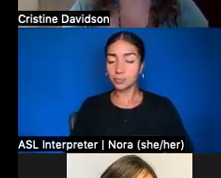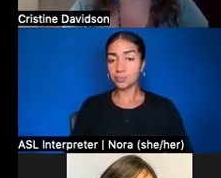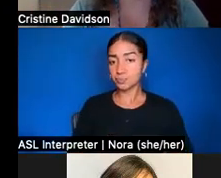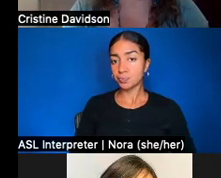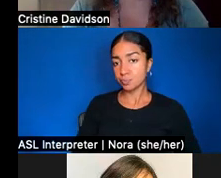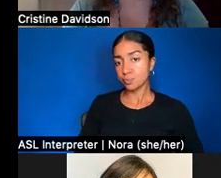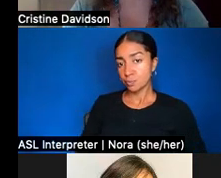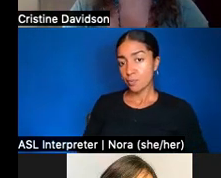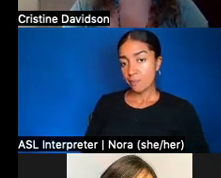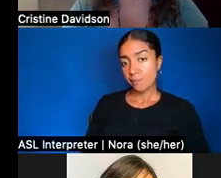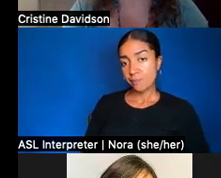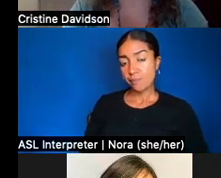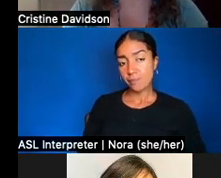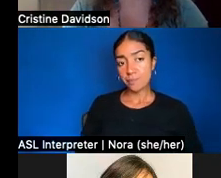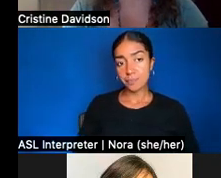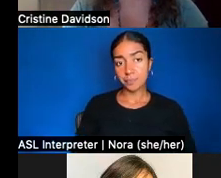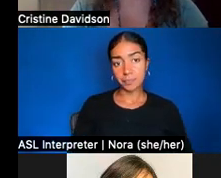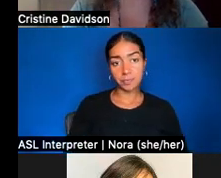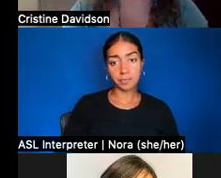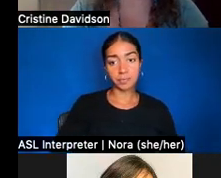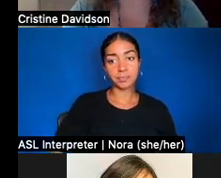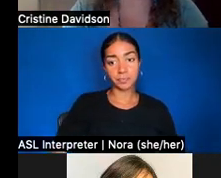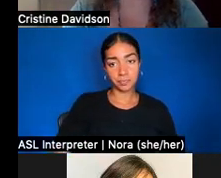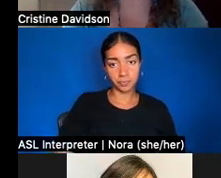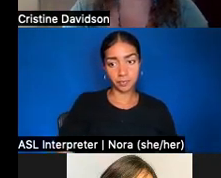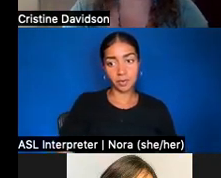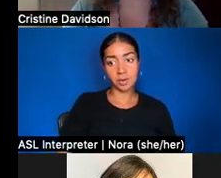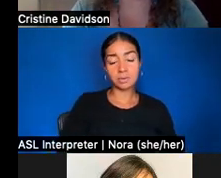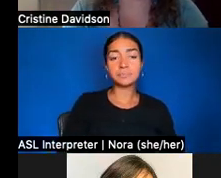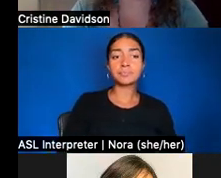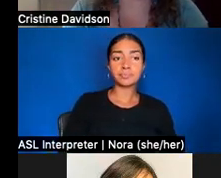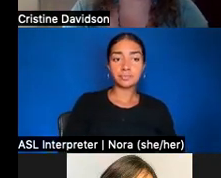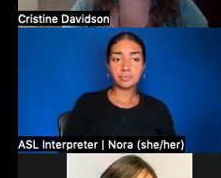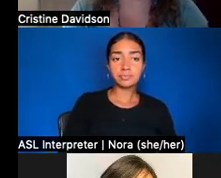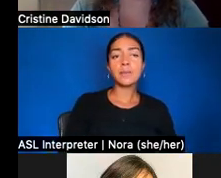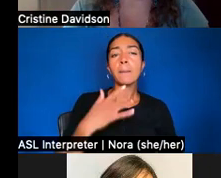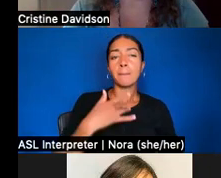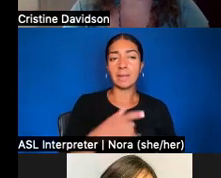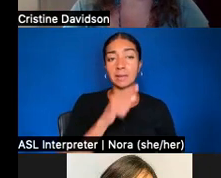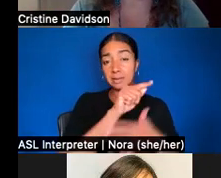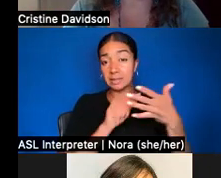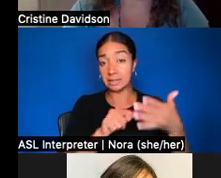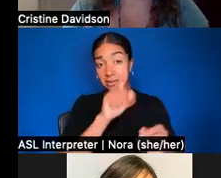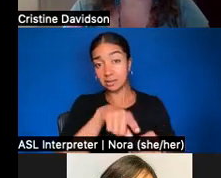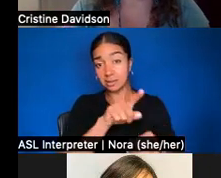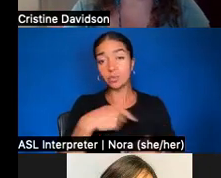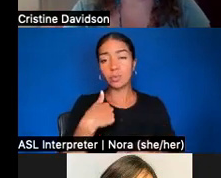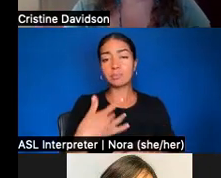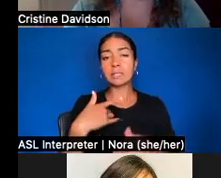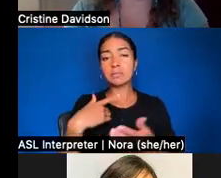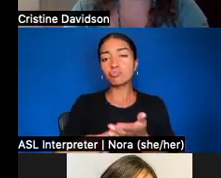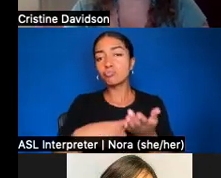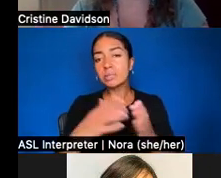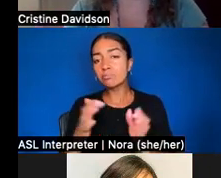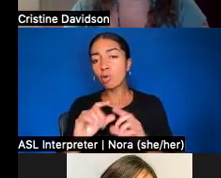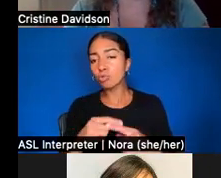So what if you were, normally we would talk about this like in smaller groups, but what if you're talking to somebody and they